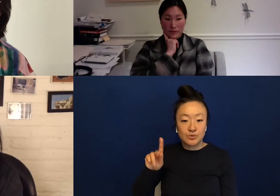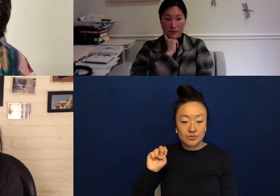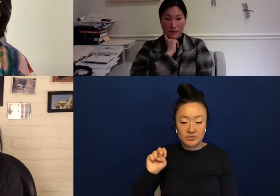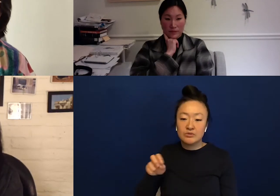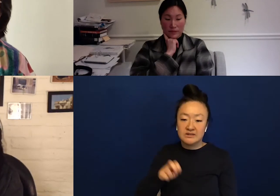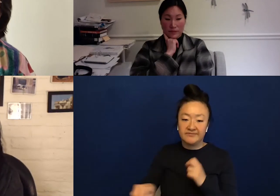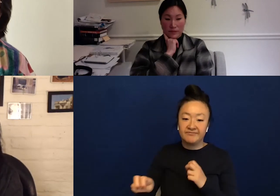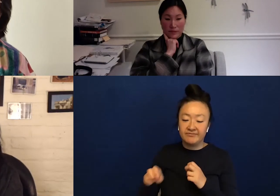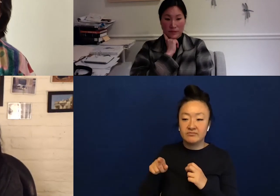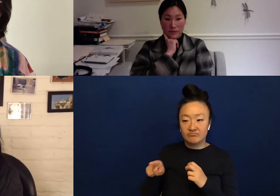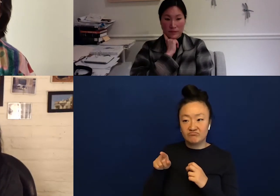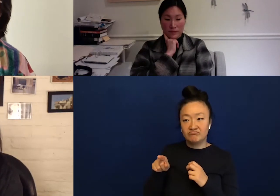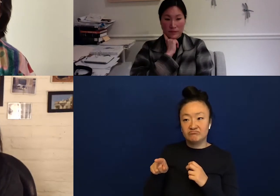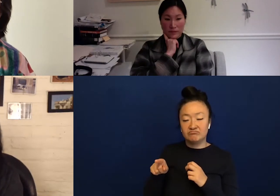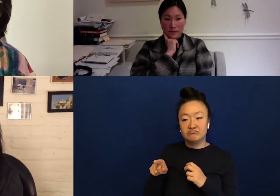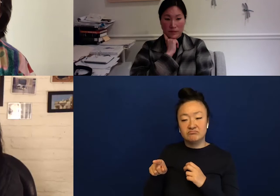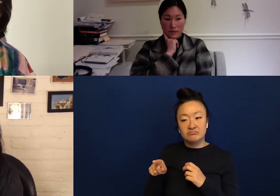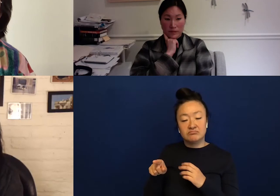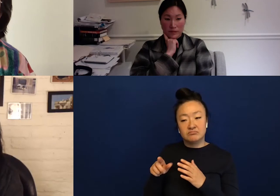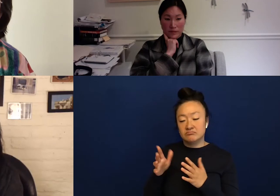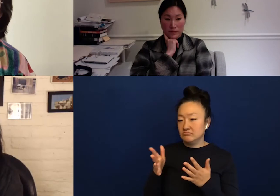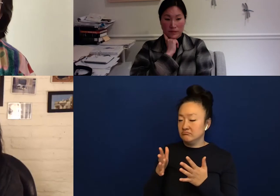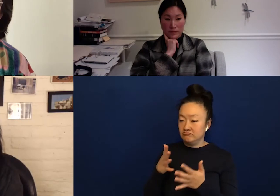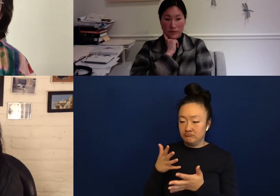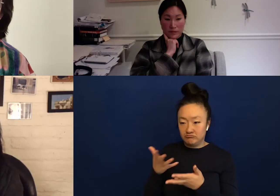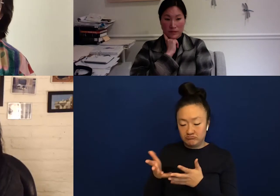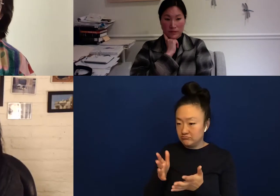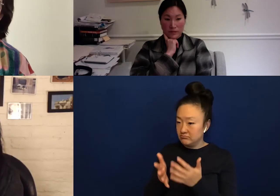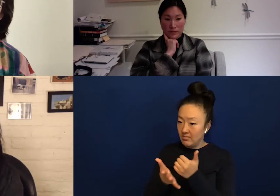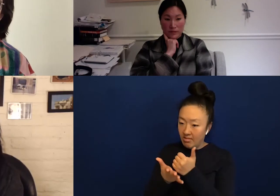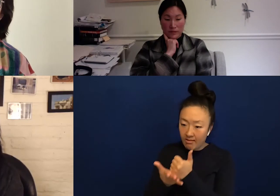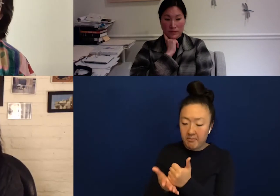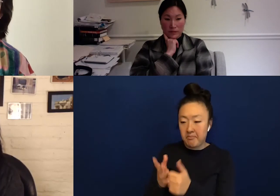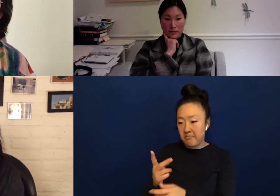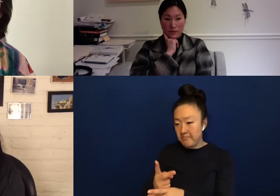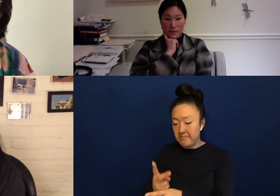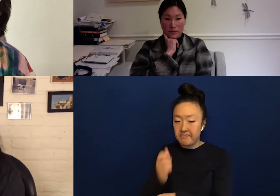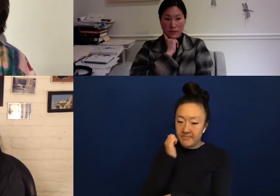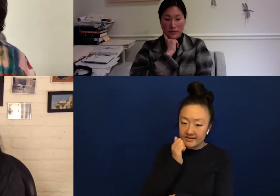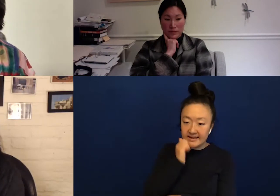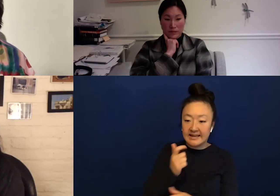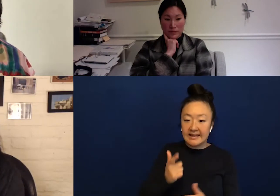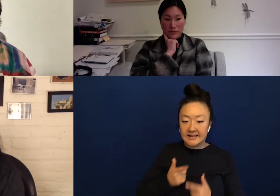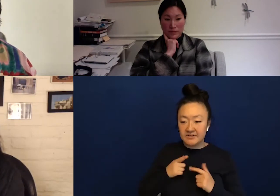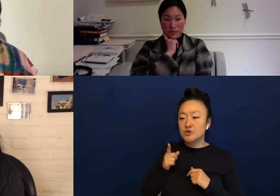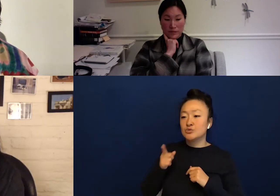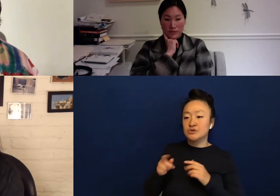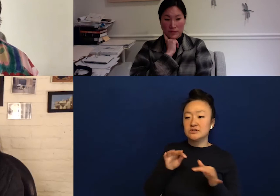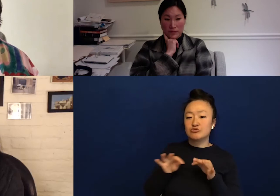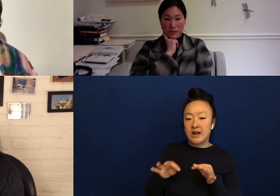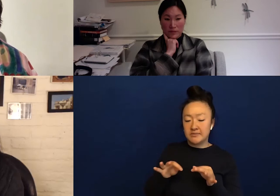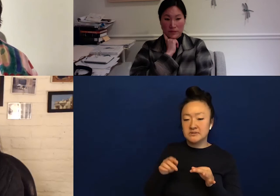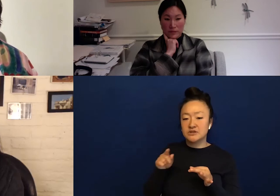And she really, really gets into helping him with his activities of daily living. And she describes, at one point she just